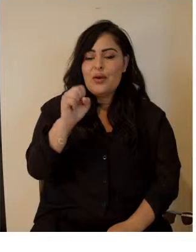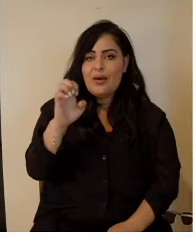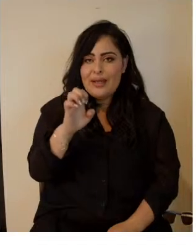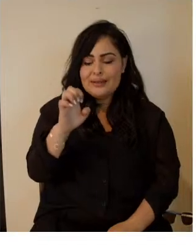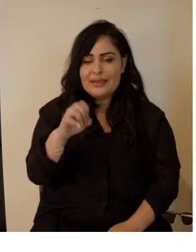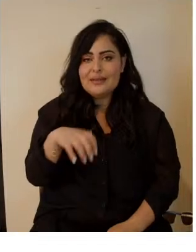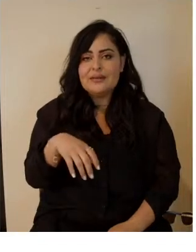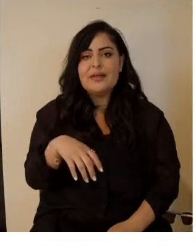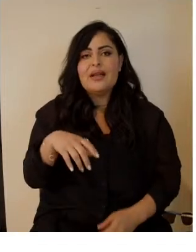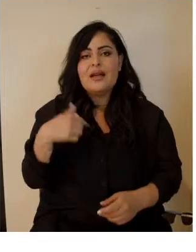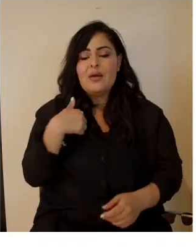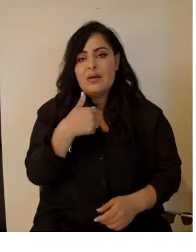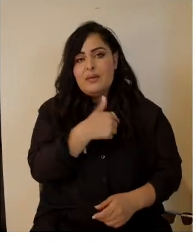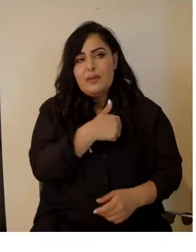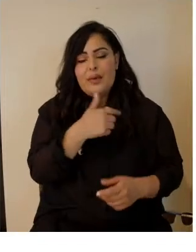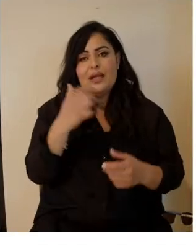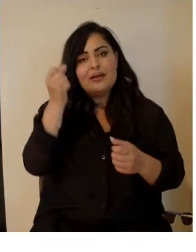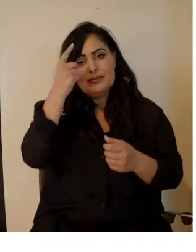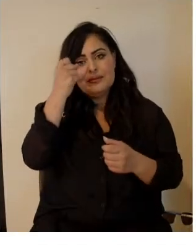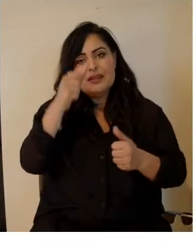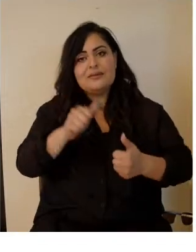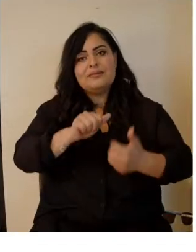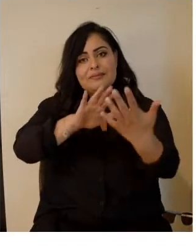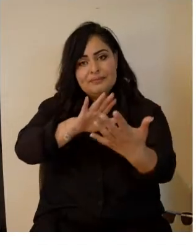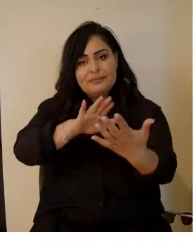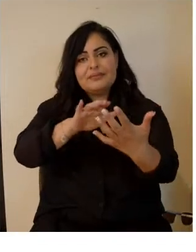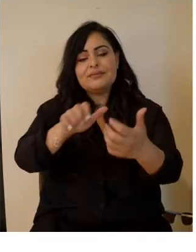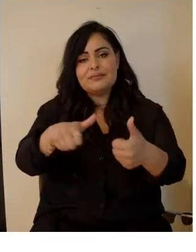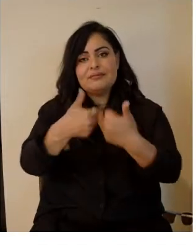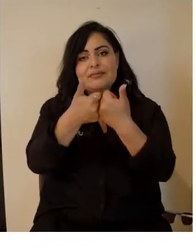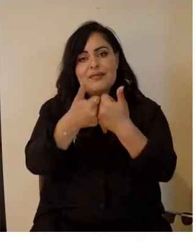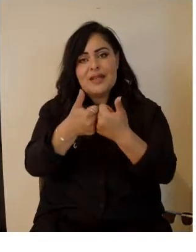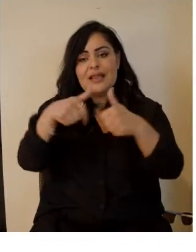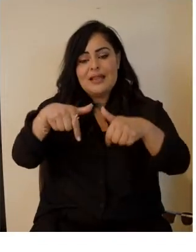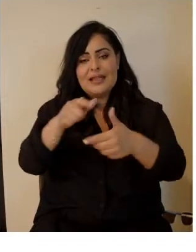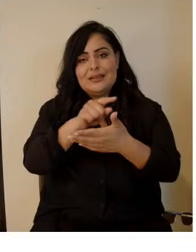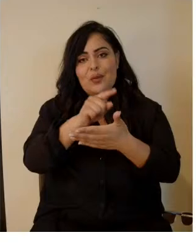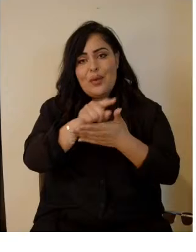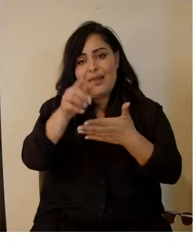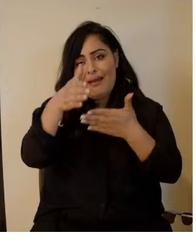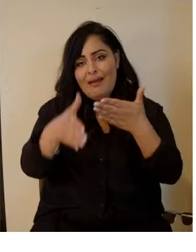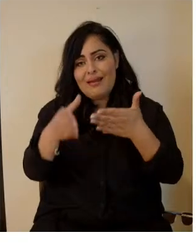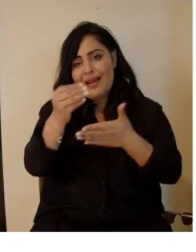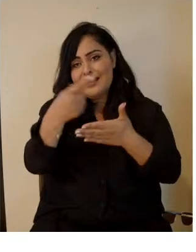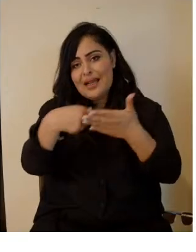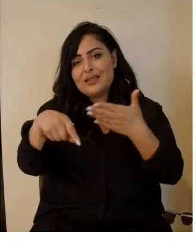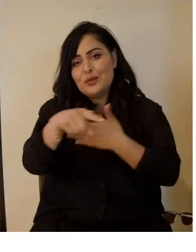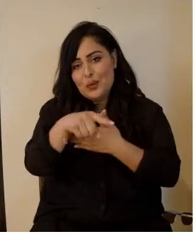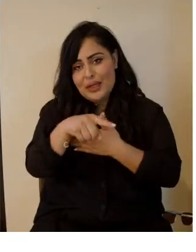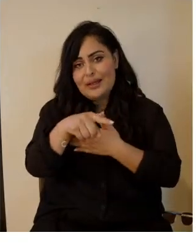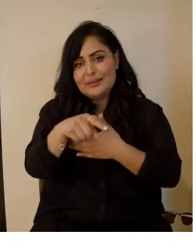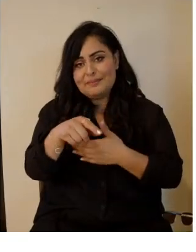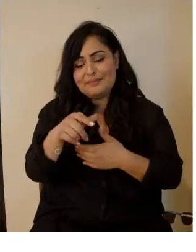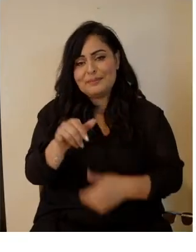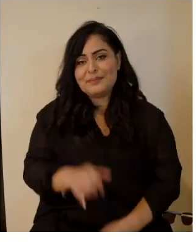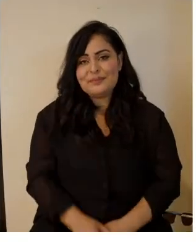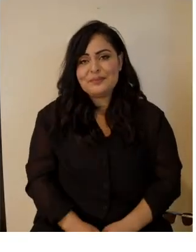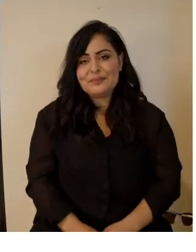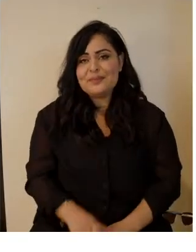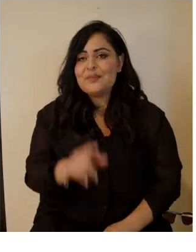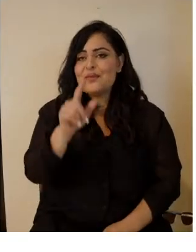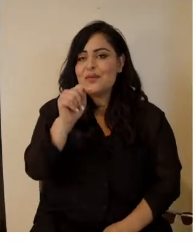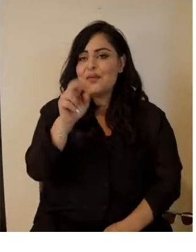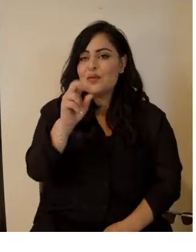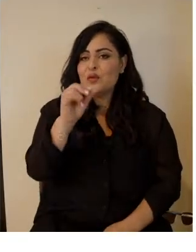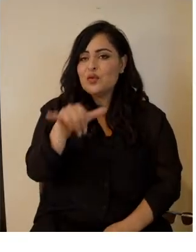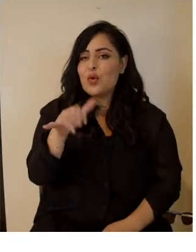to be at least a challenging period through the weekend and into early next week with additional dynamic and potentially dangerous winds. Troy, anything you want